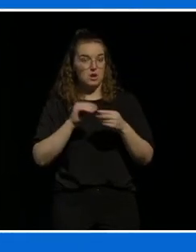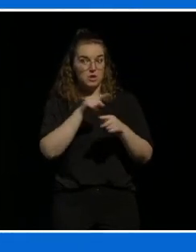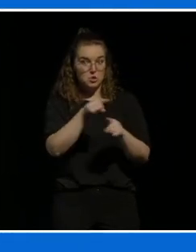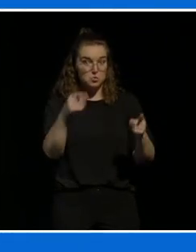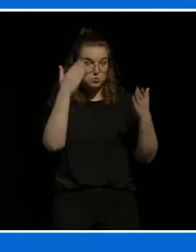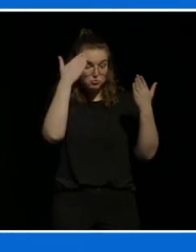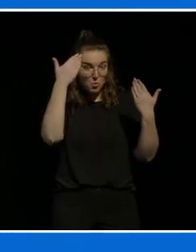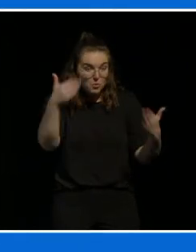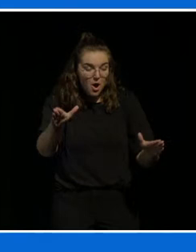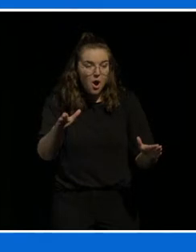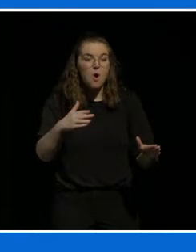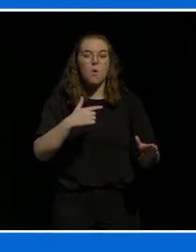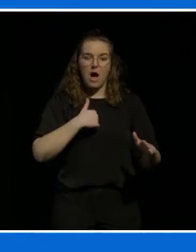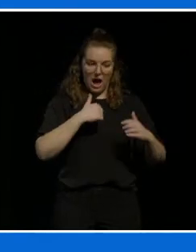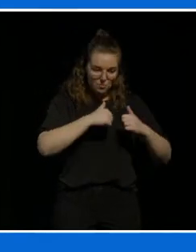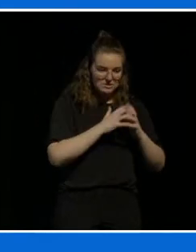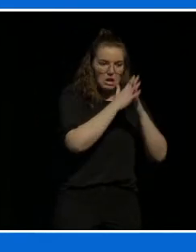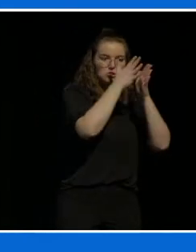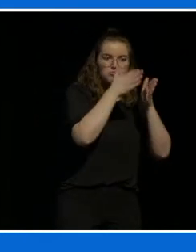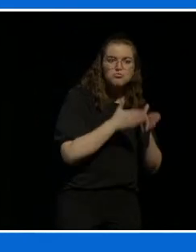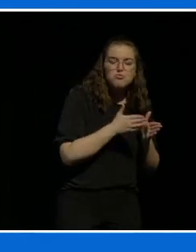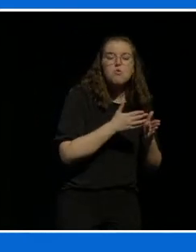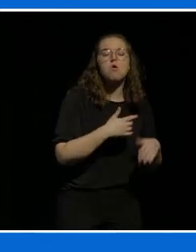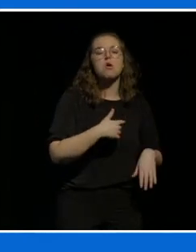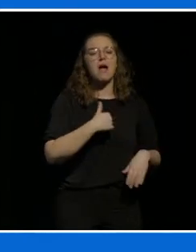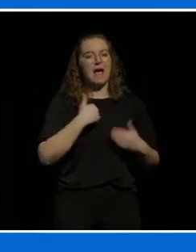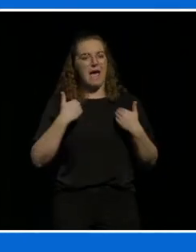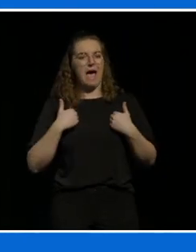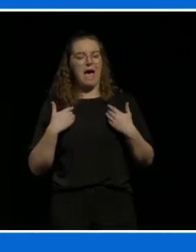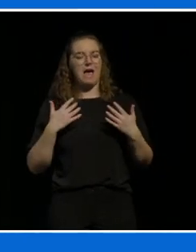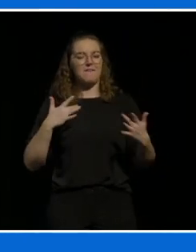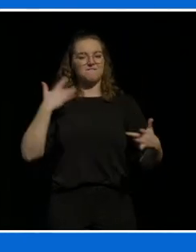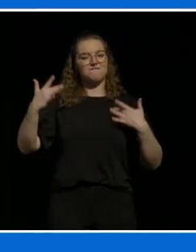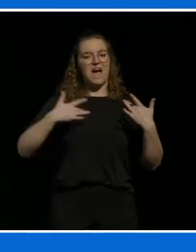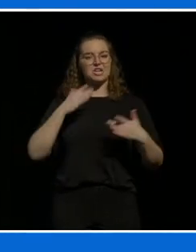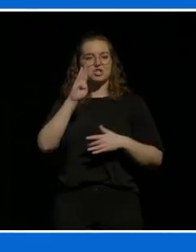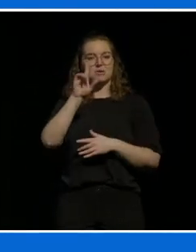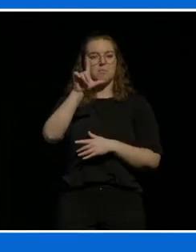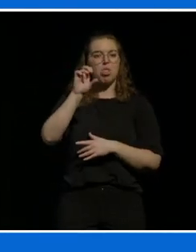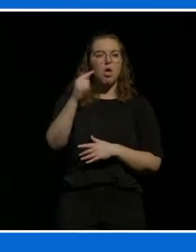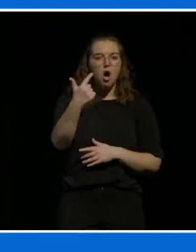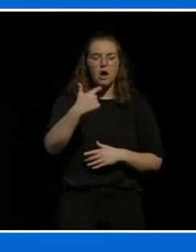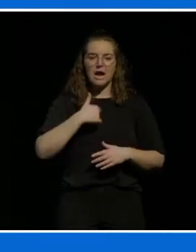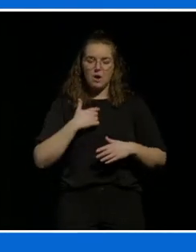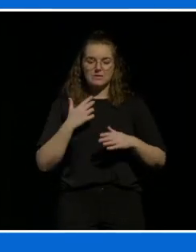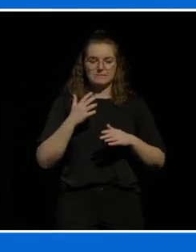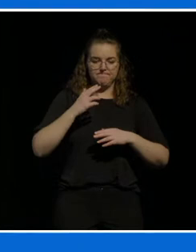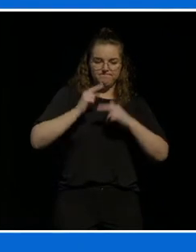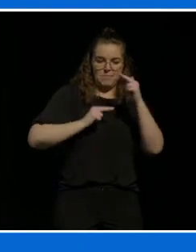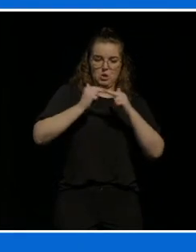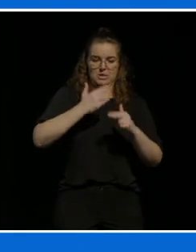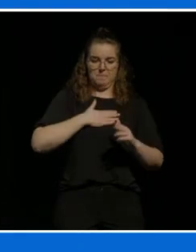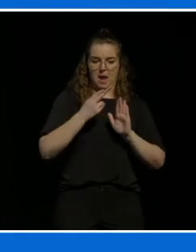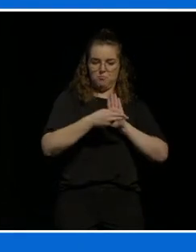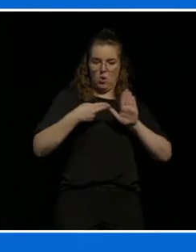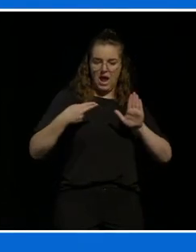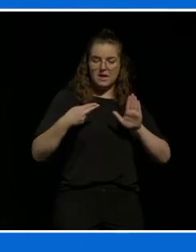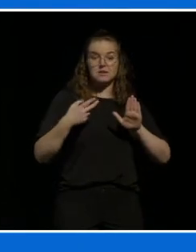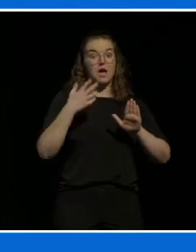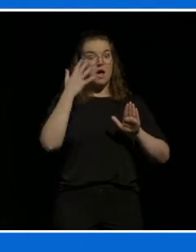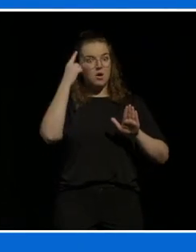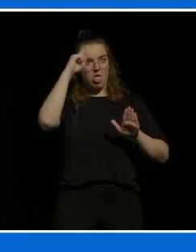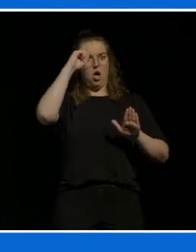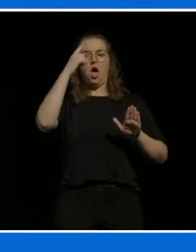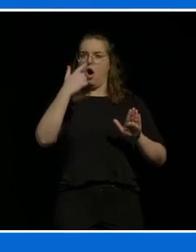an entrepreneur. I had a fashion blog. I was building my own brand as a young person because I felt that that was a way that I could have the